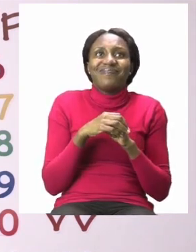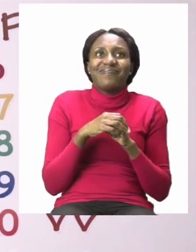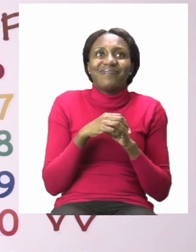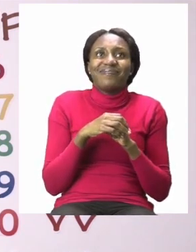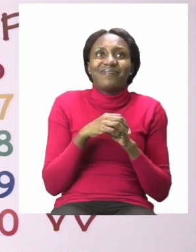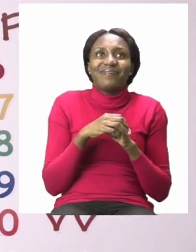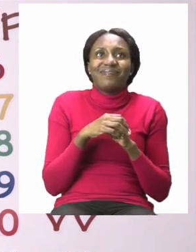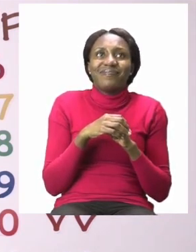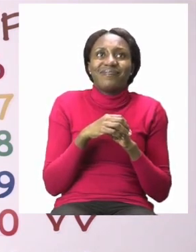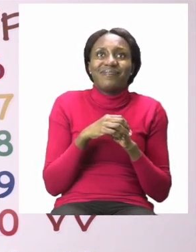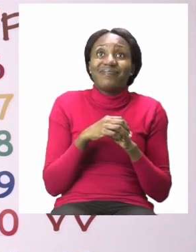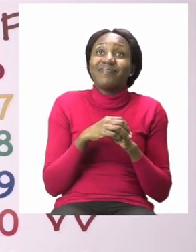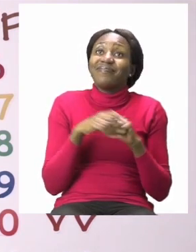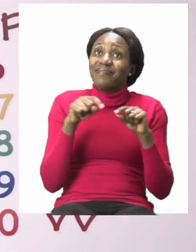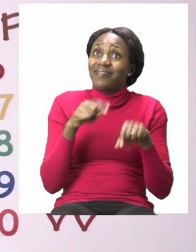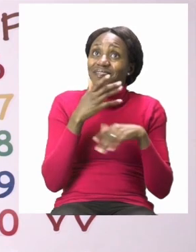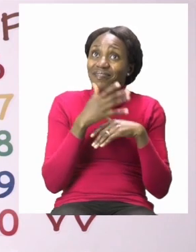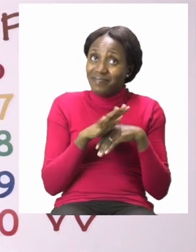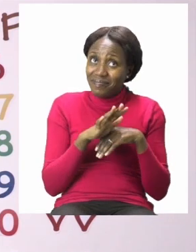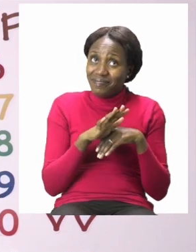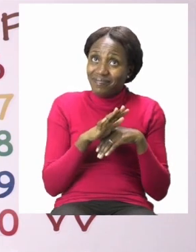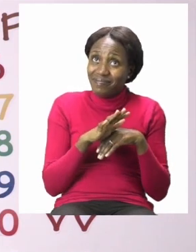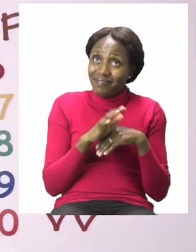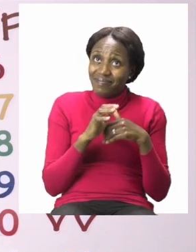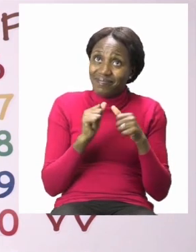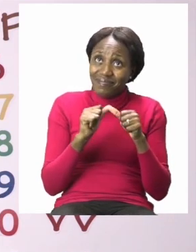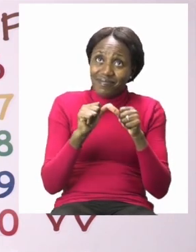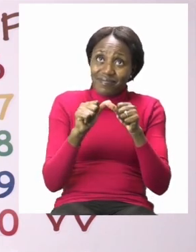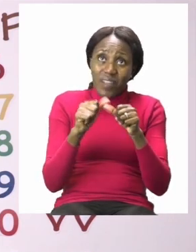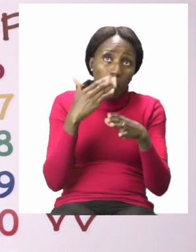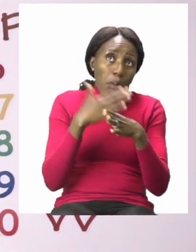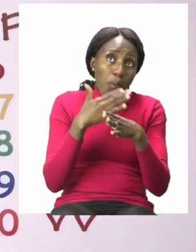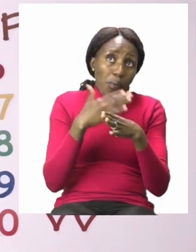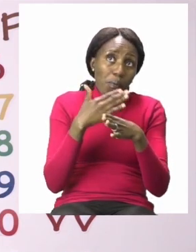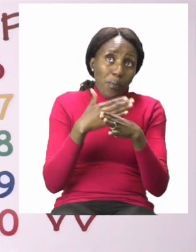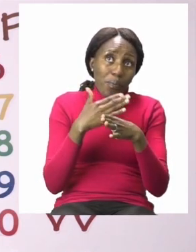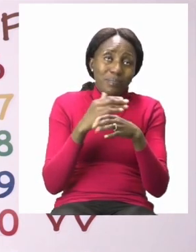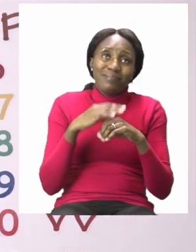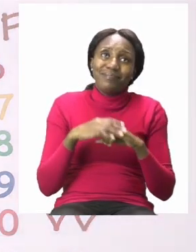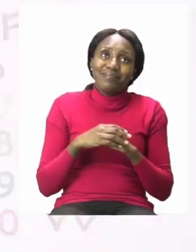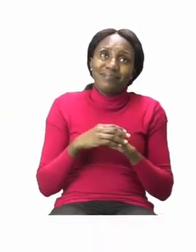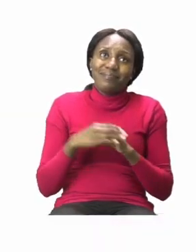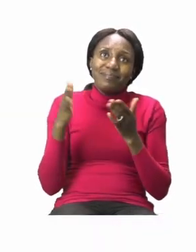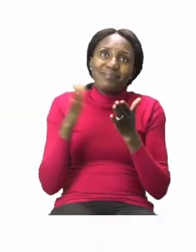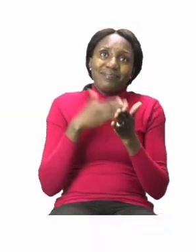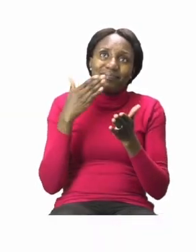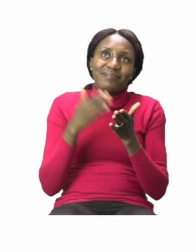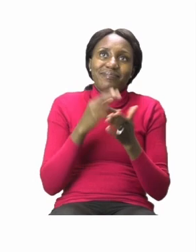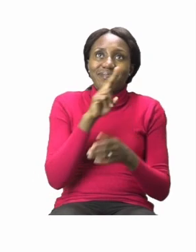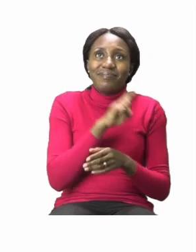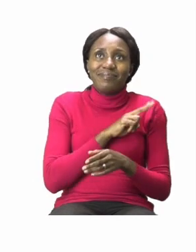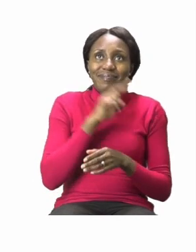Now, when you're done with that one, you're going to move on to another exciting activity on page